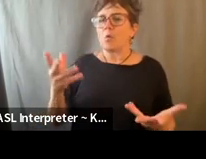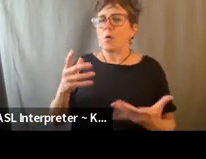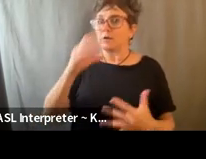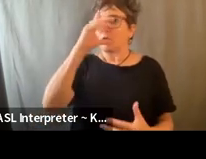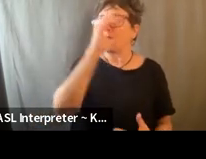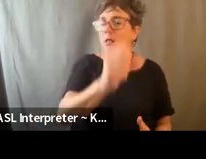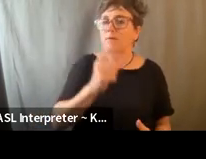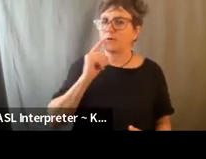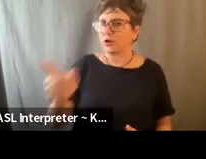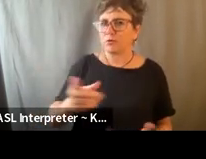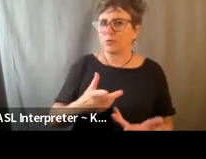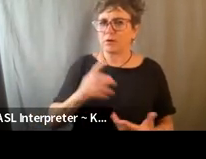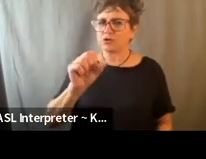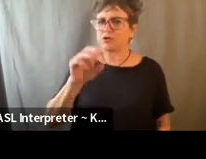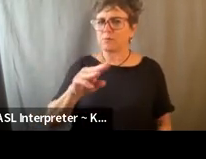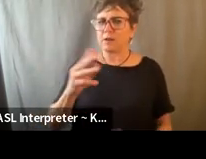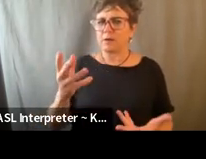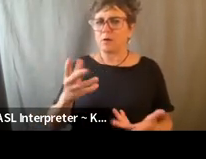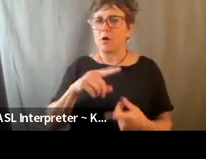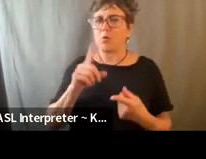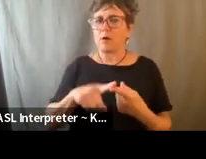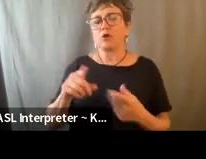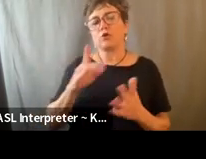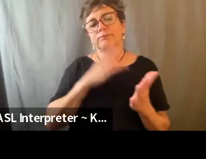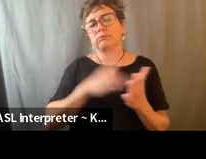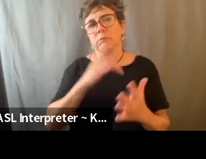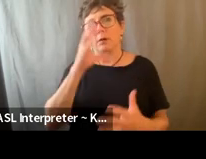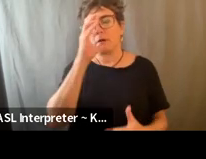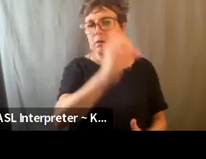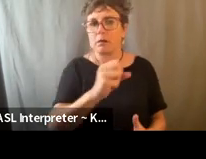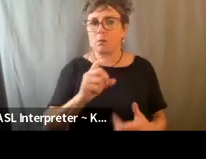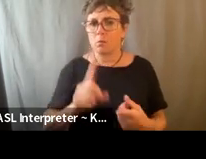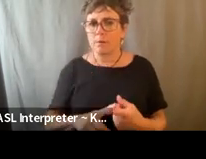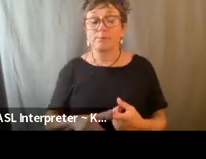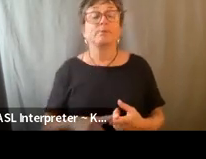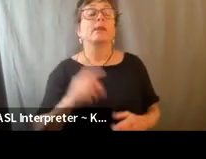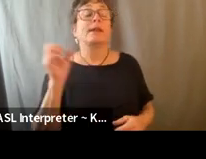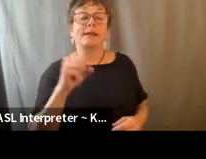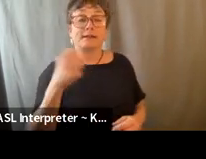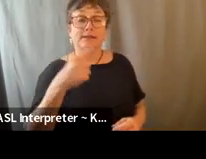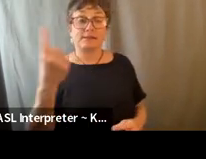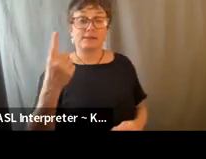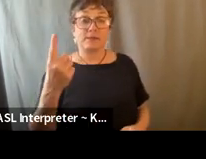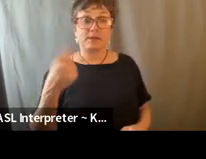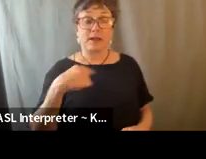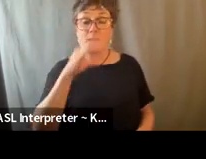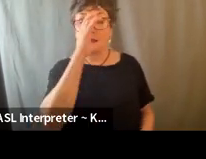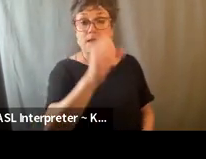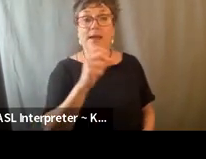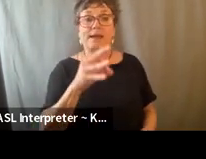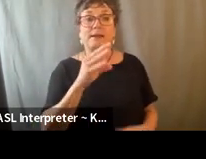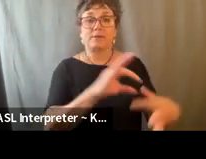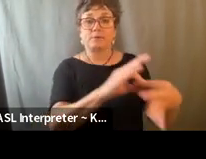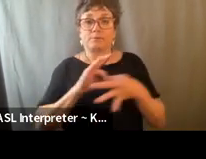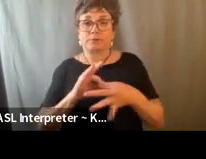on social media? Yeah, I would say, one of the biggest things that grabs my attention is something that aligns with my personal